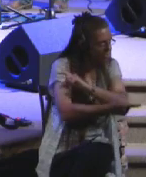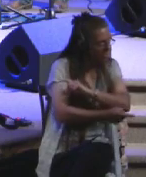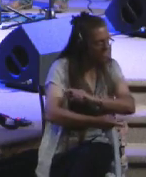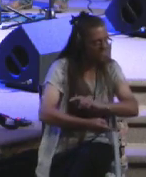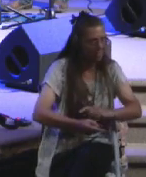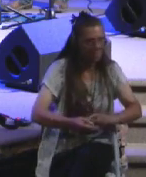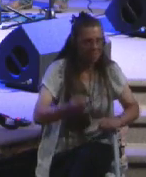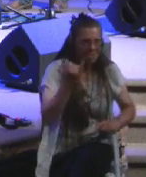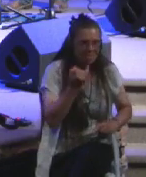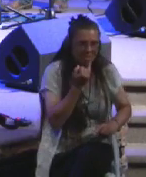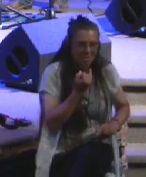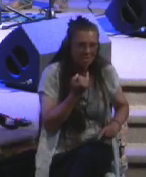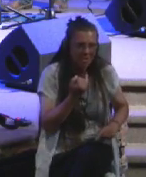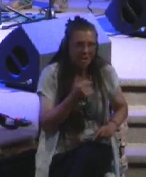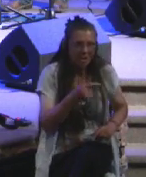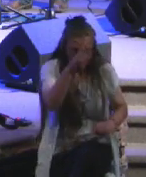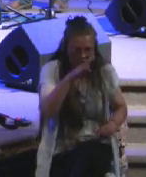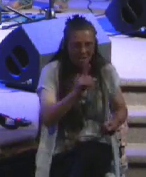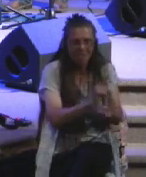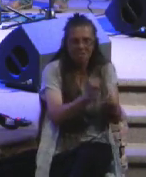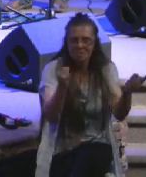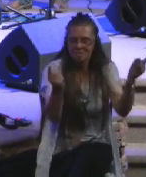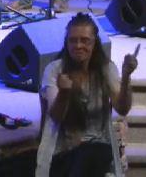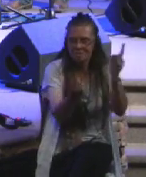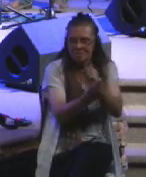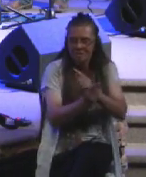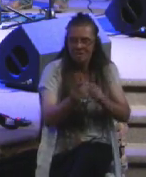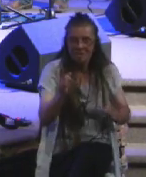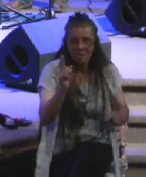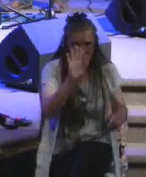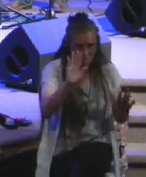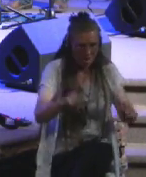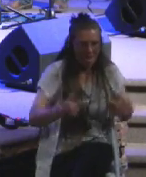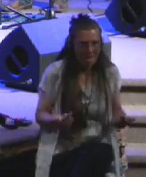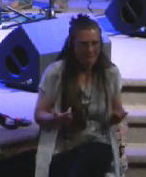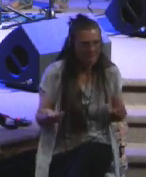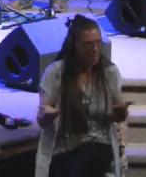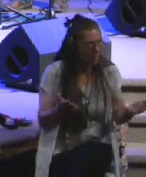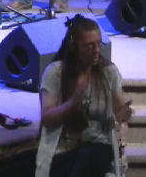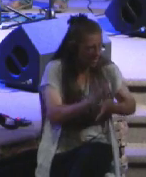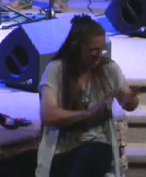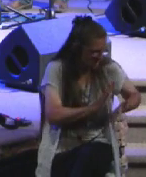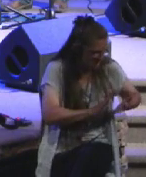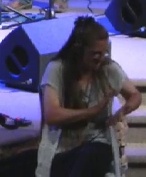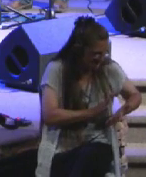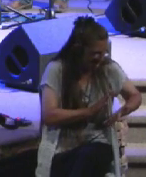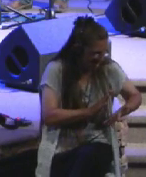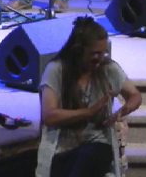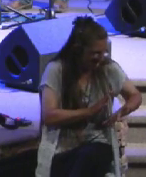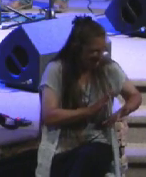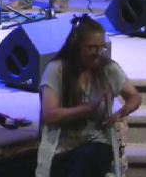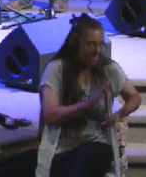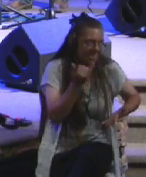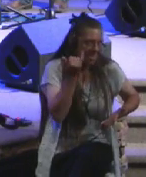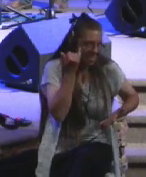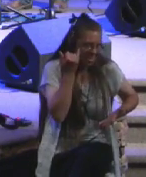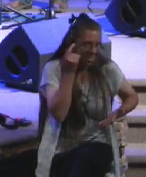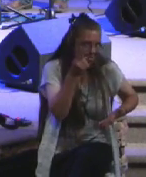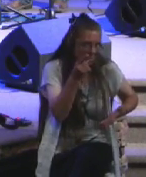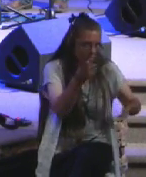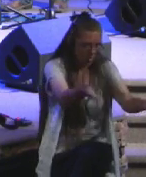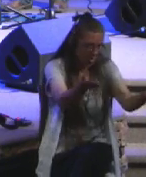Judah, God can shift the remainder of your life and whatever a mess you made of it, if